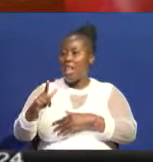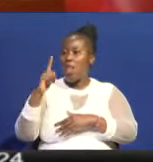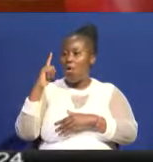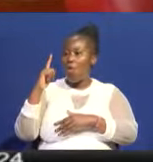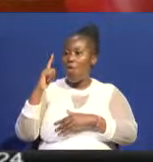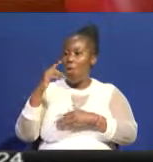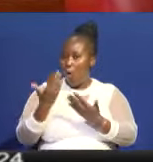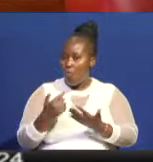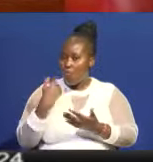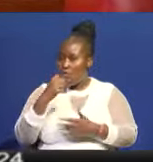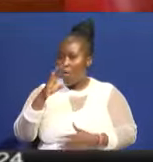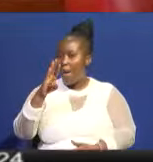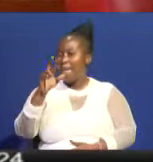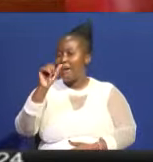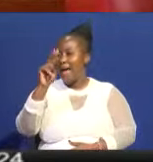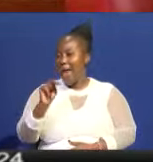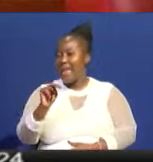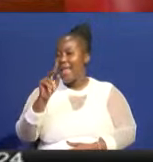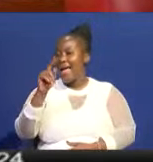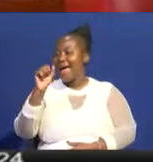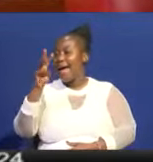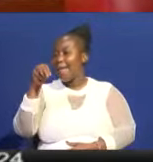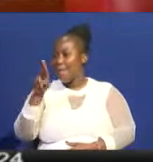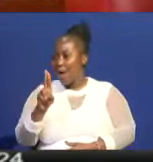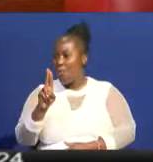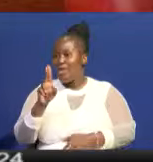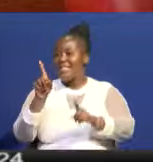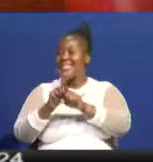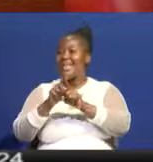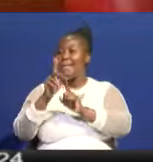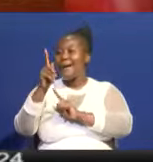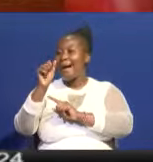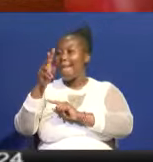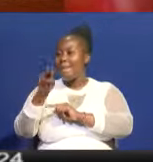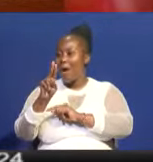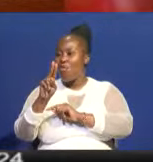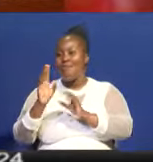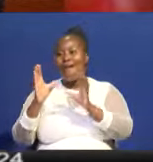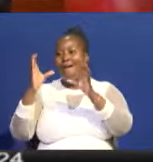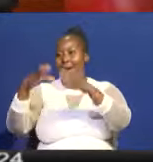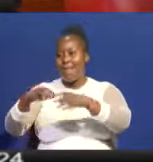of Brian Kaemba, Kamau and Kamau and Company.